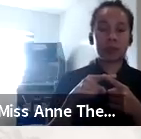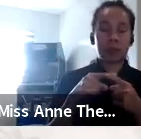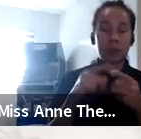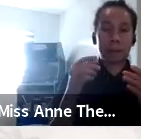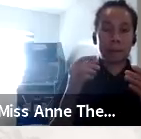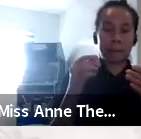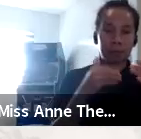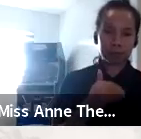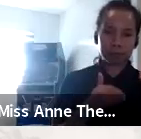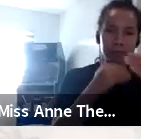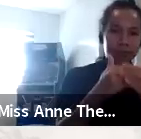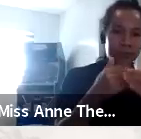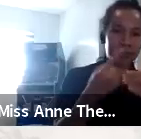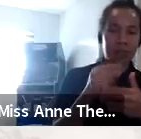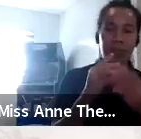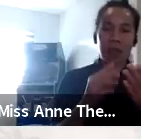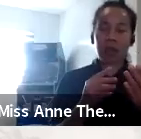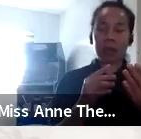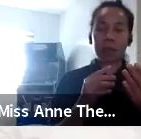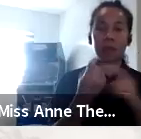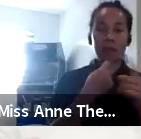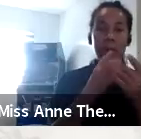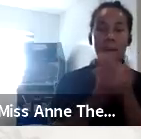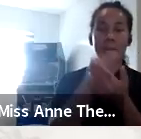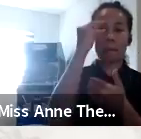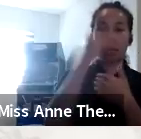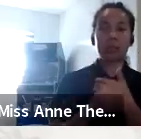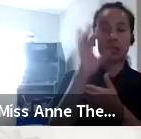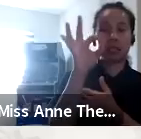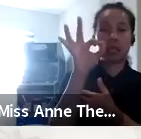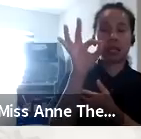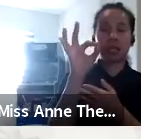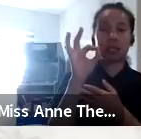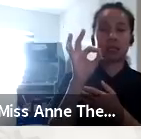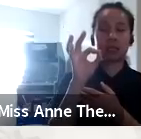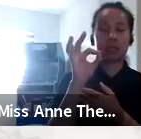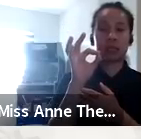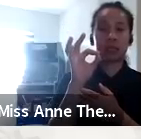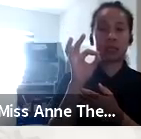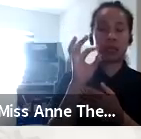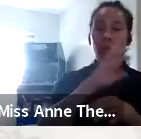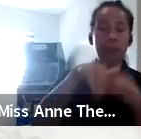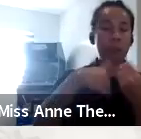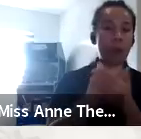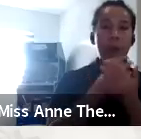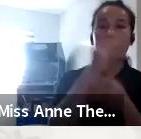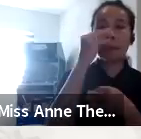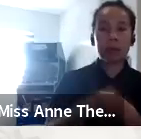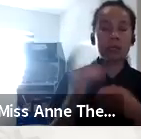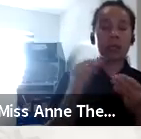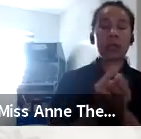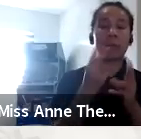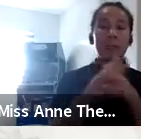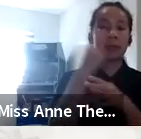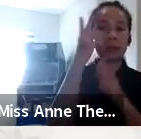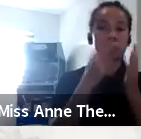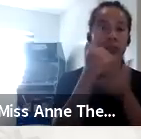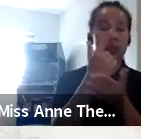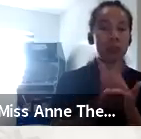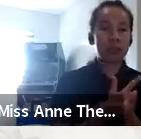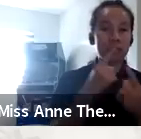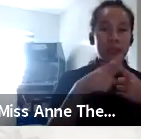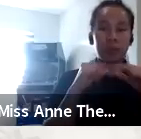March 9 to, I think, around the entirety of March. I made video lessons for them to